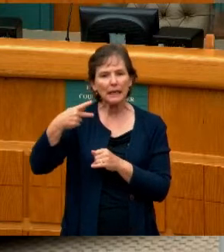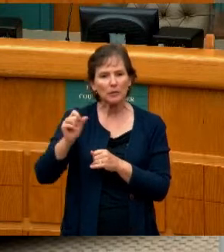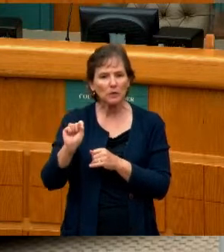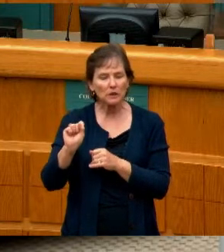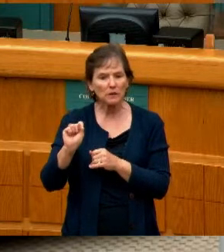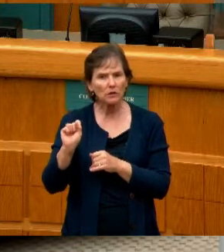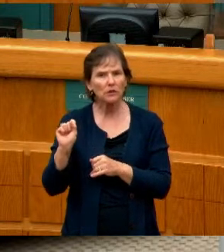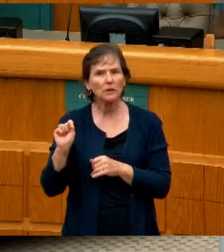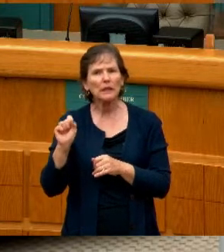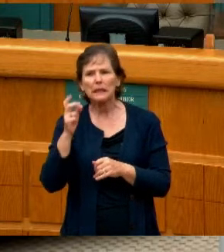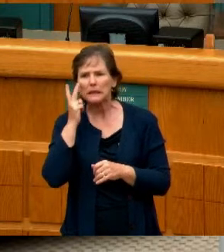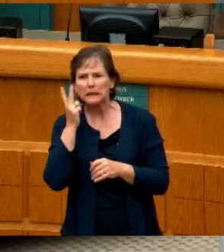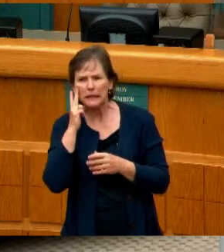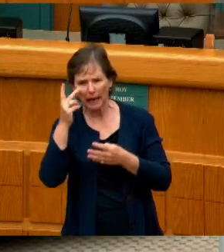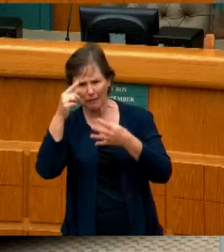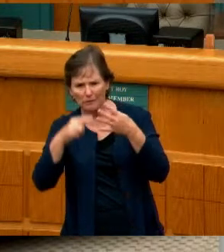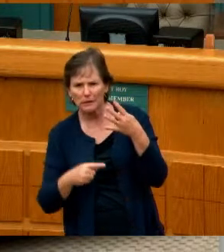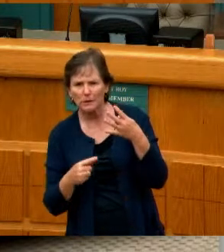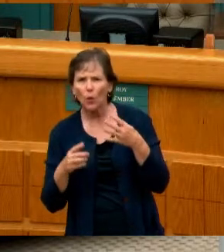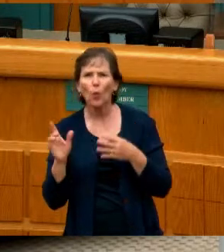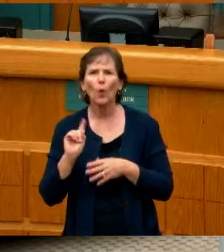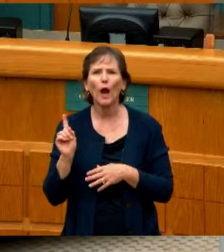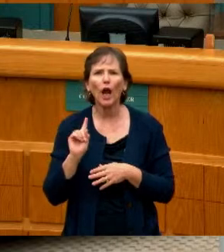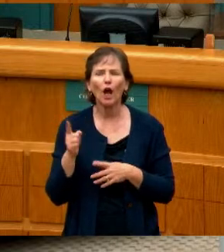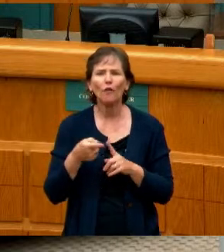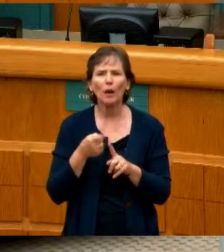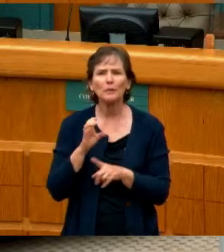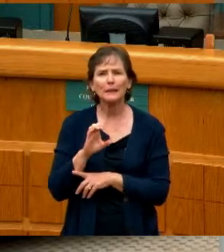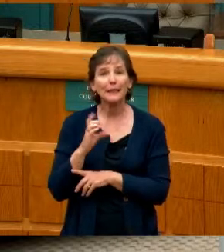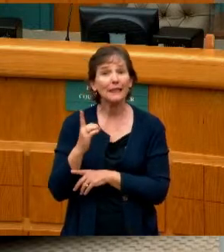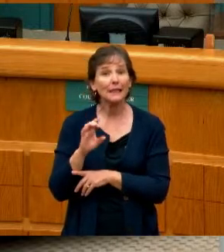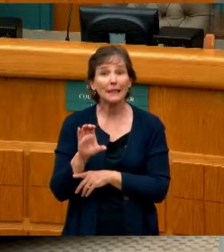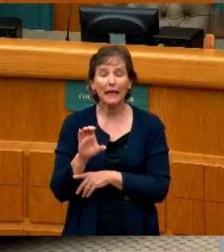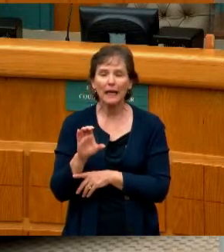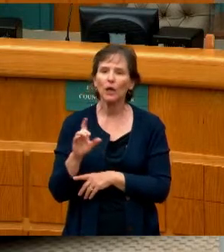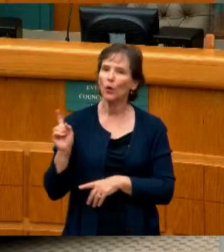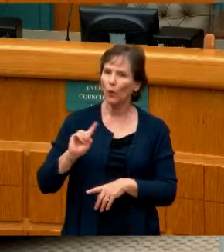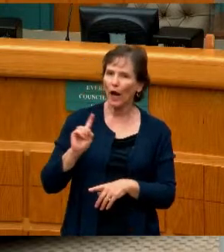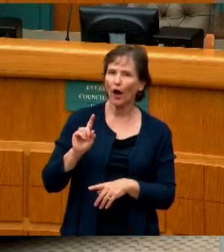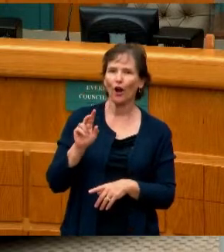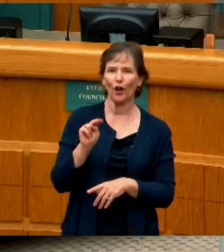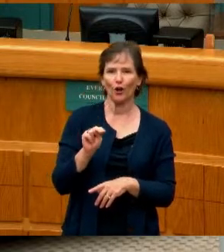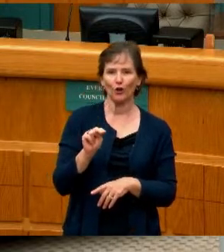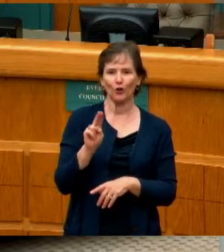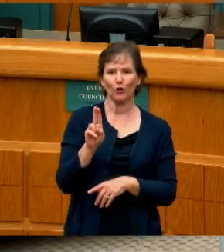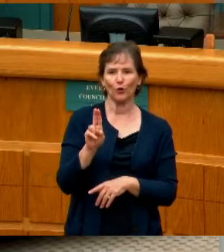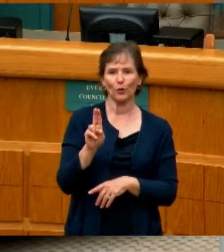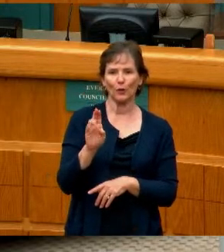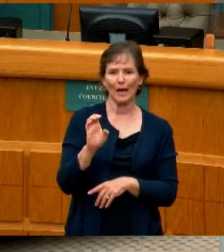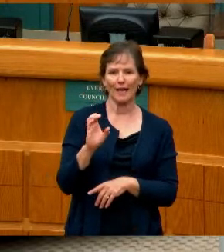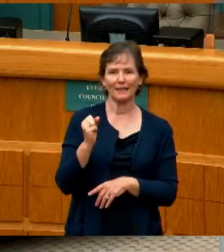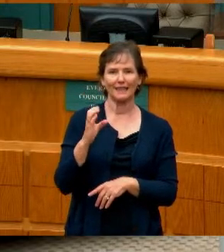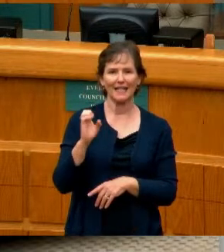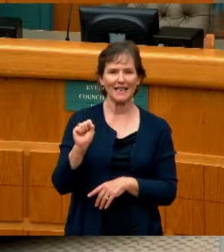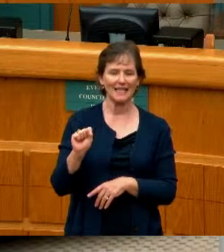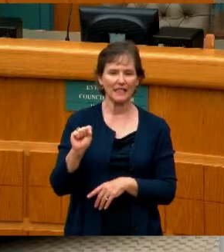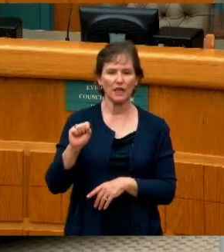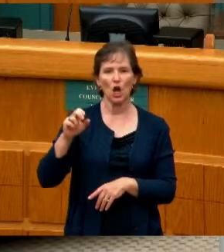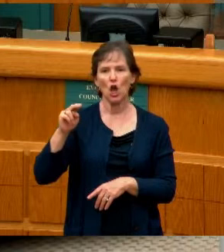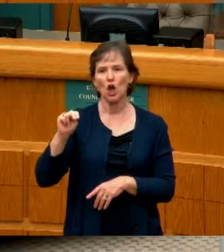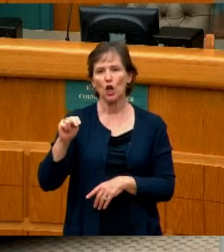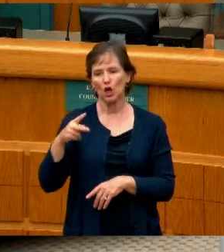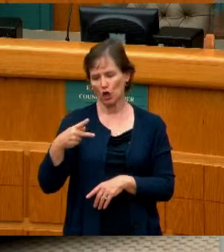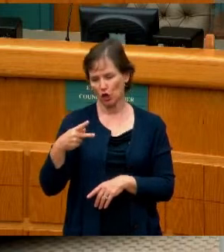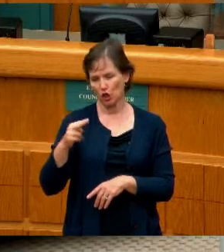keep everybody safe. And you can find all of those tips and any information that you need to know, here